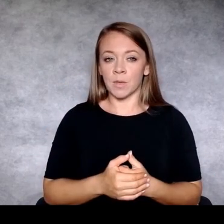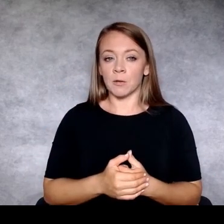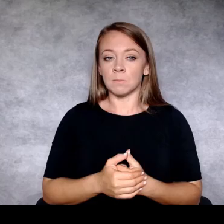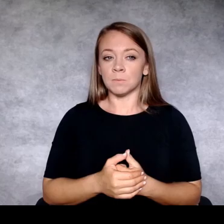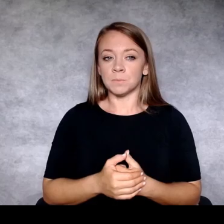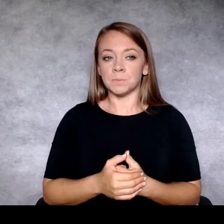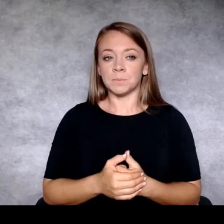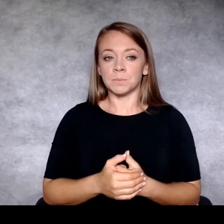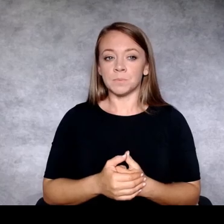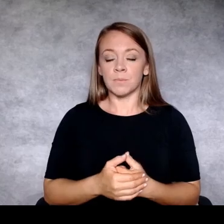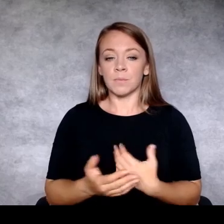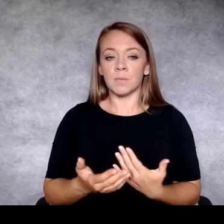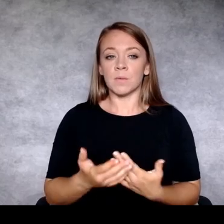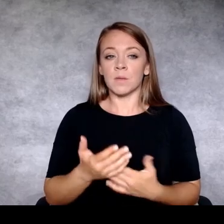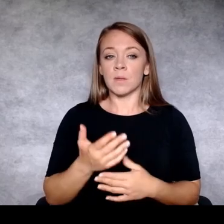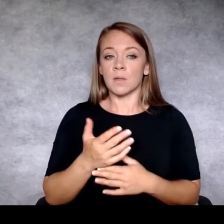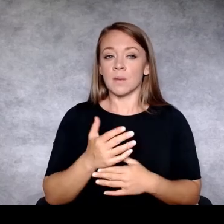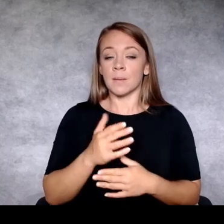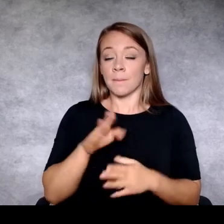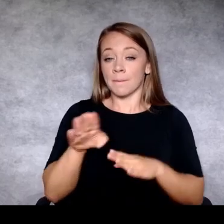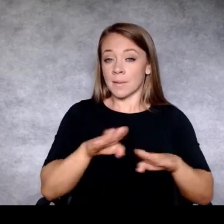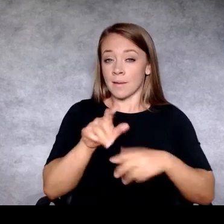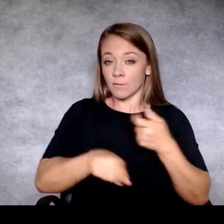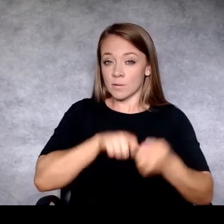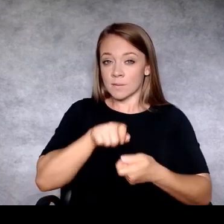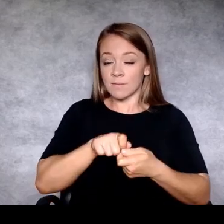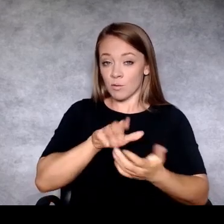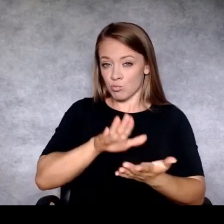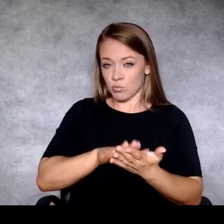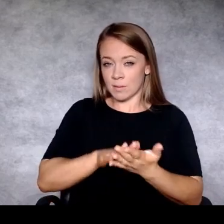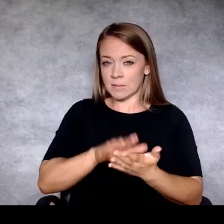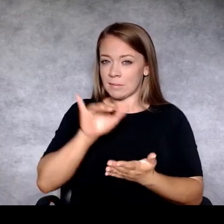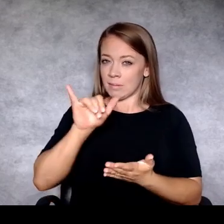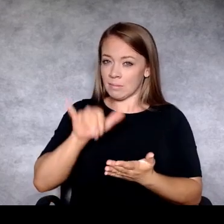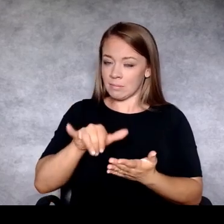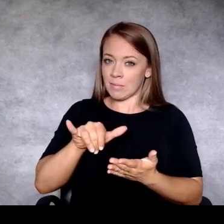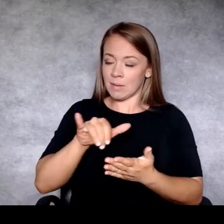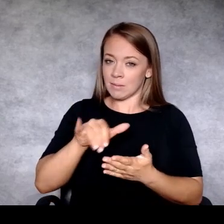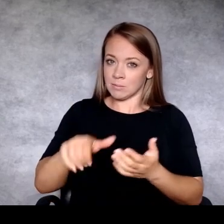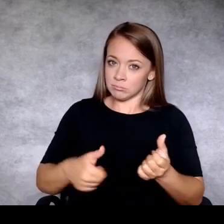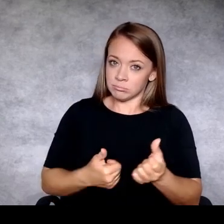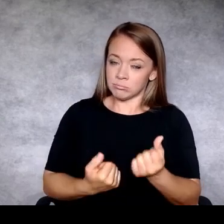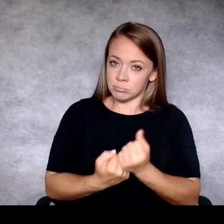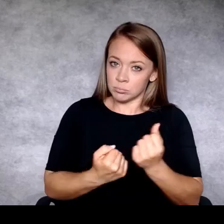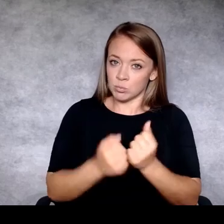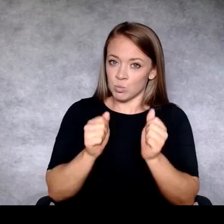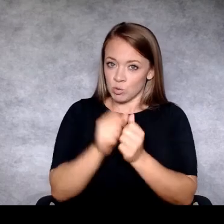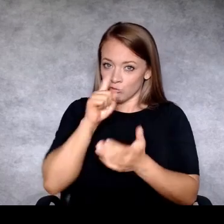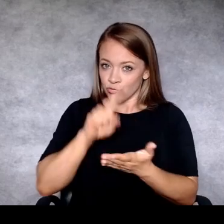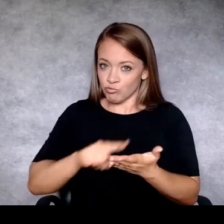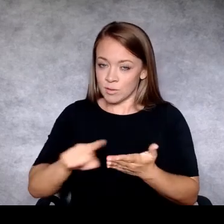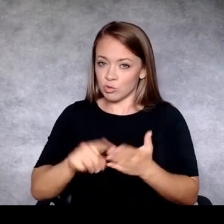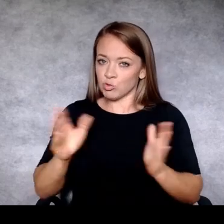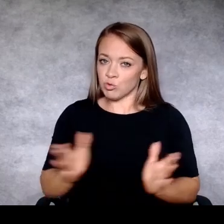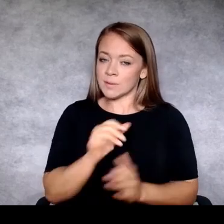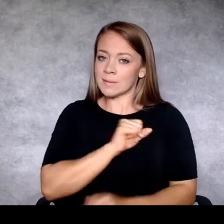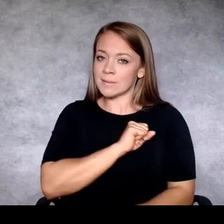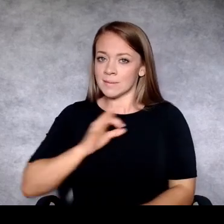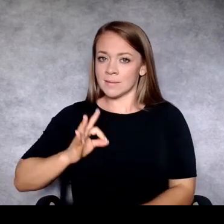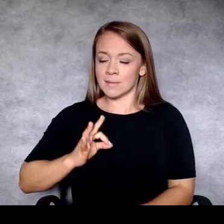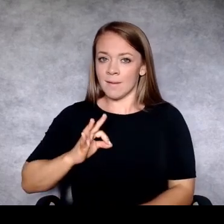While not a reinforcement system, behavior-specific praise is a research-based practice that encourages staff to acknowledge what